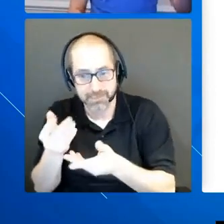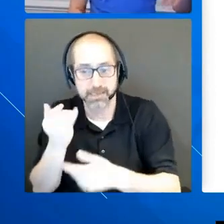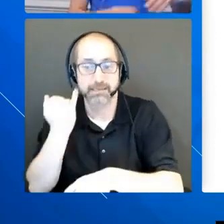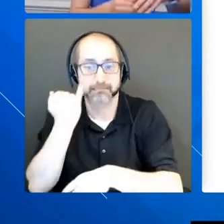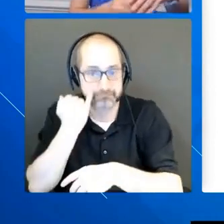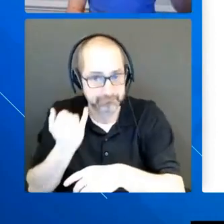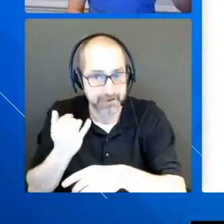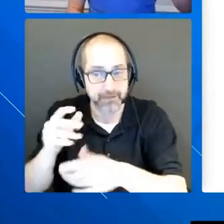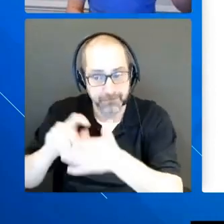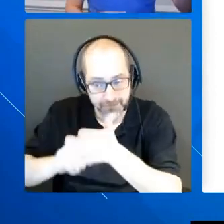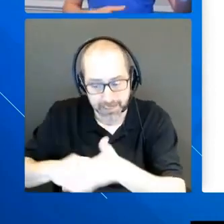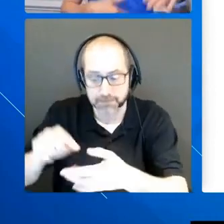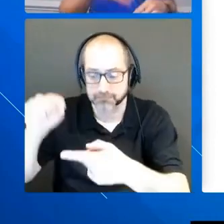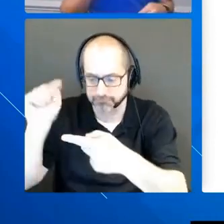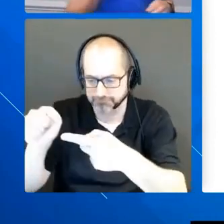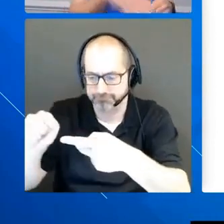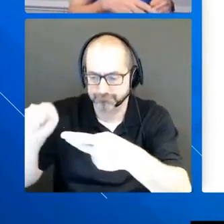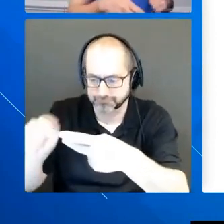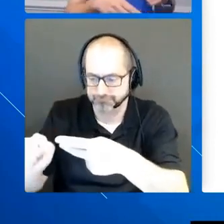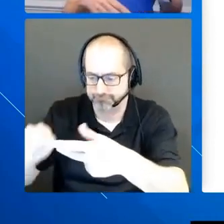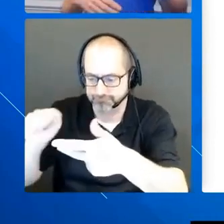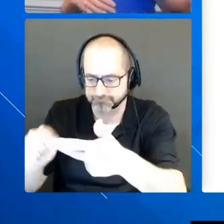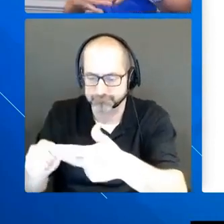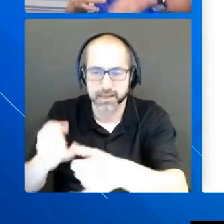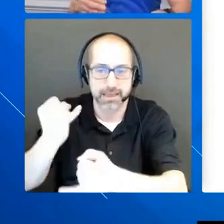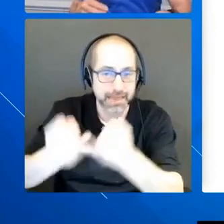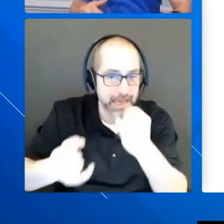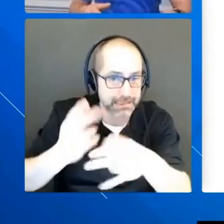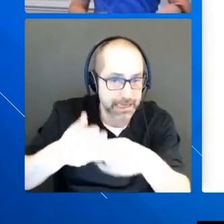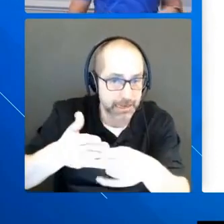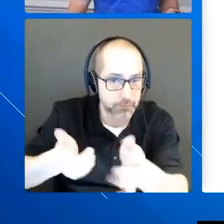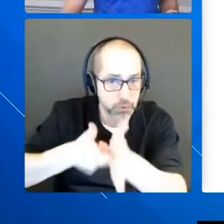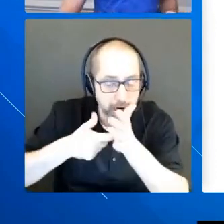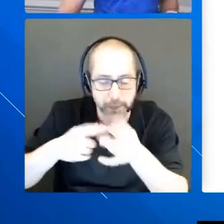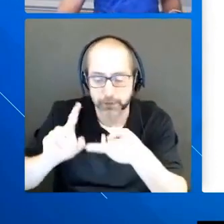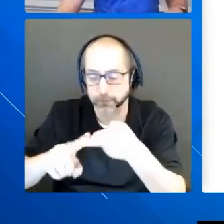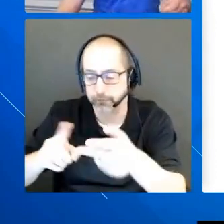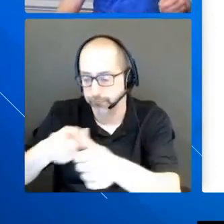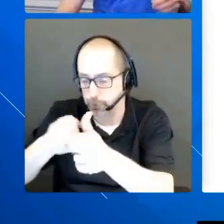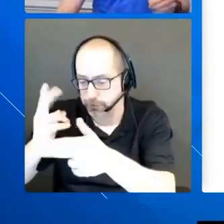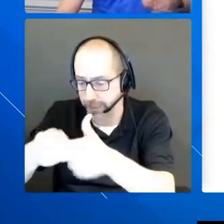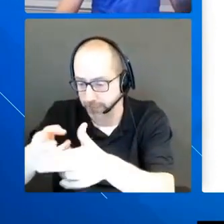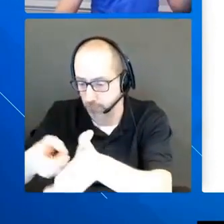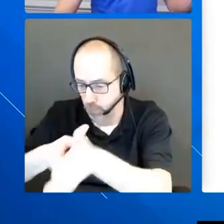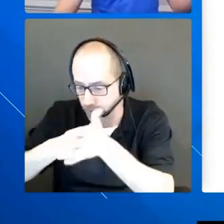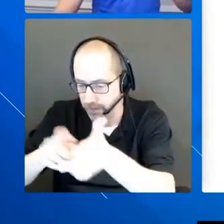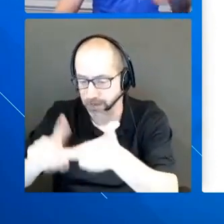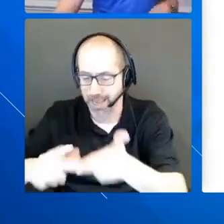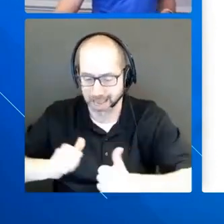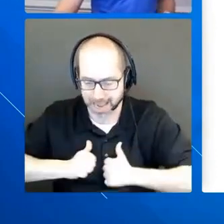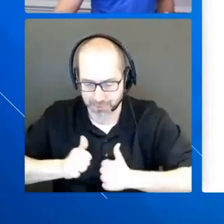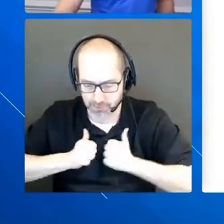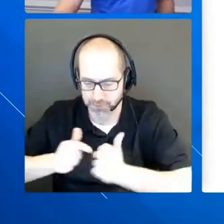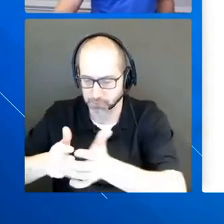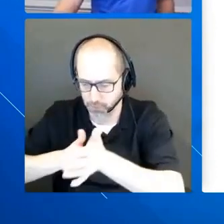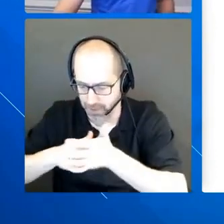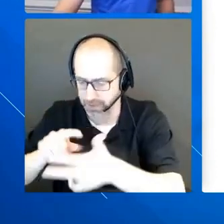hear or see, last name is required, first name is required, address is required. I go to them, I fix them, I move